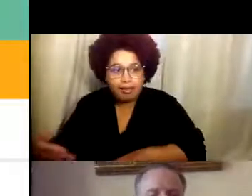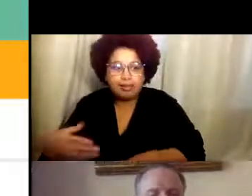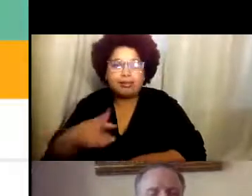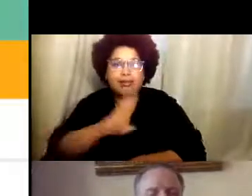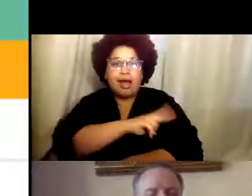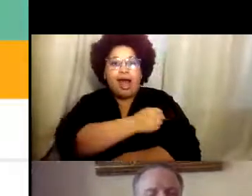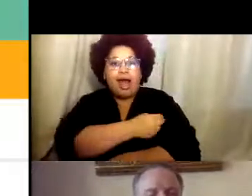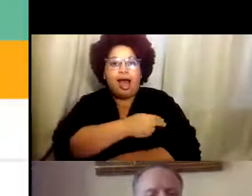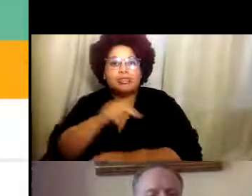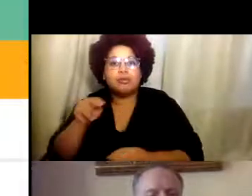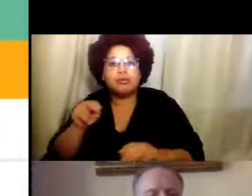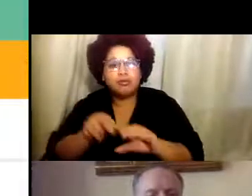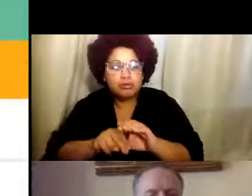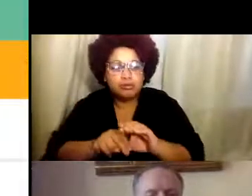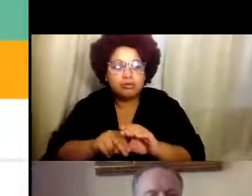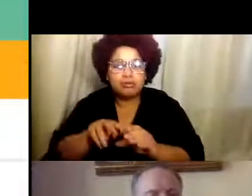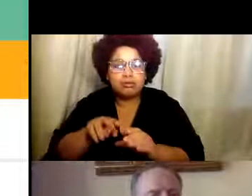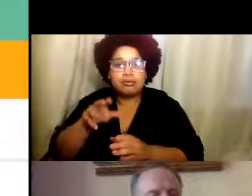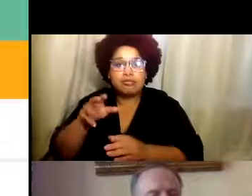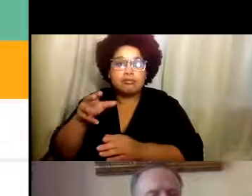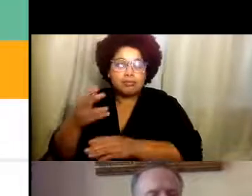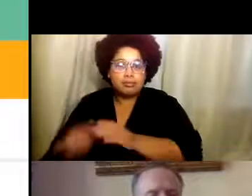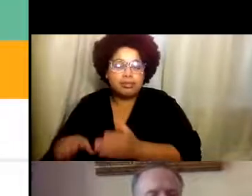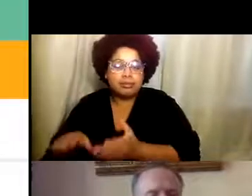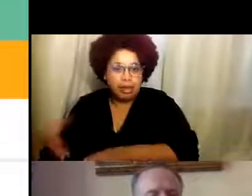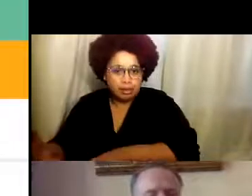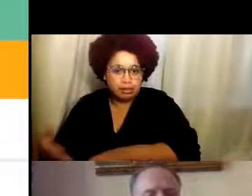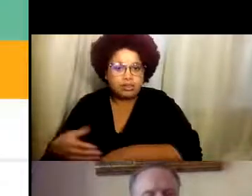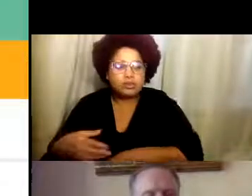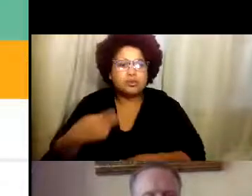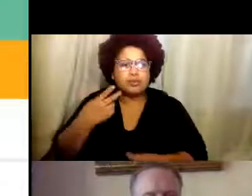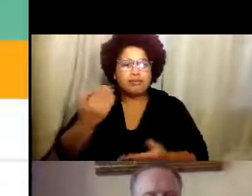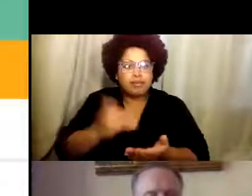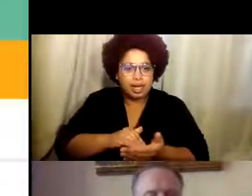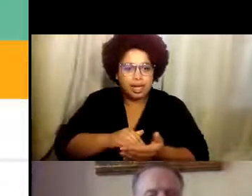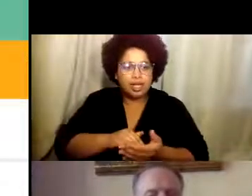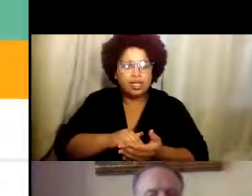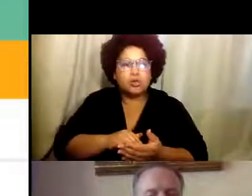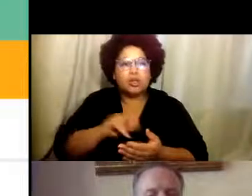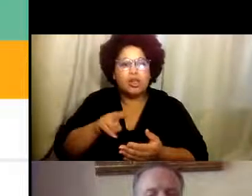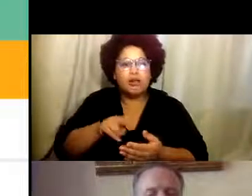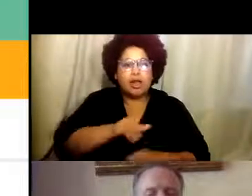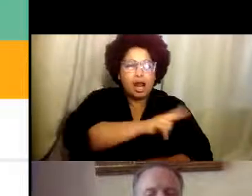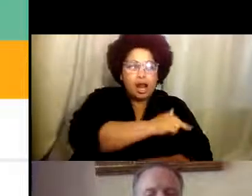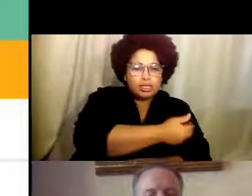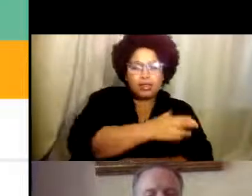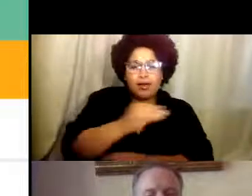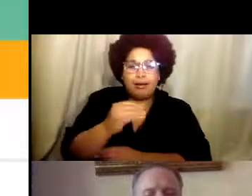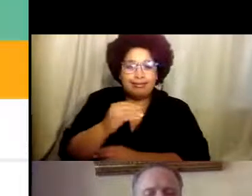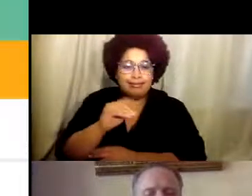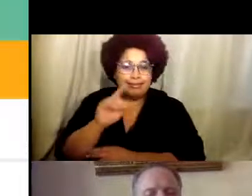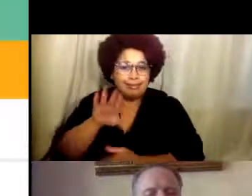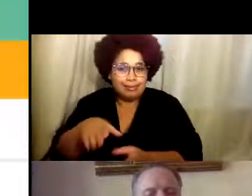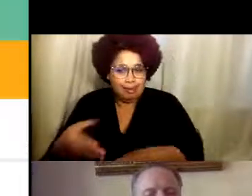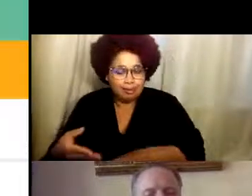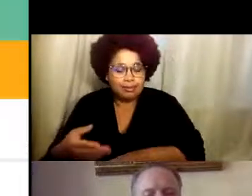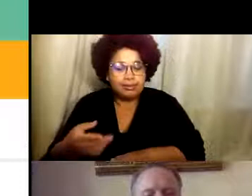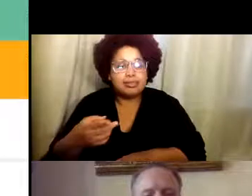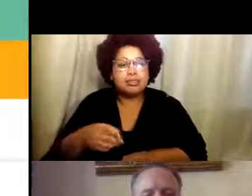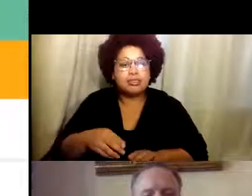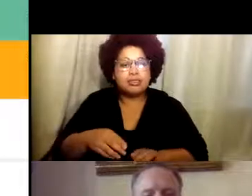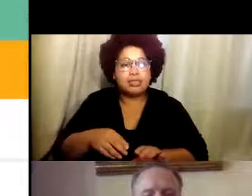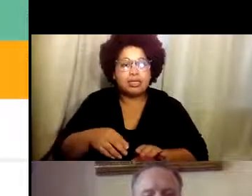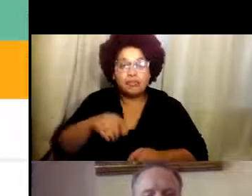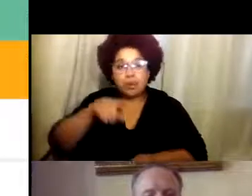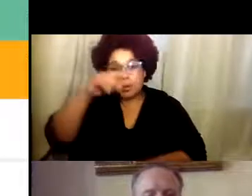you can see from this, again, looking at deaths and hospitalizations as well, that Black